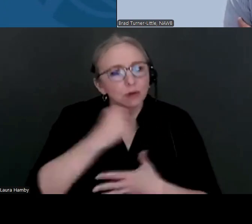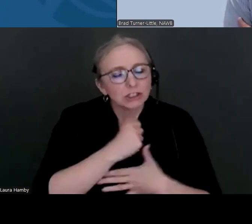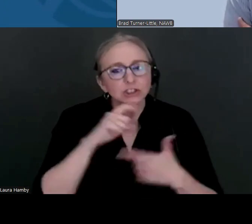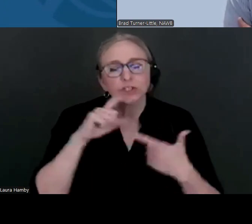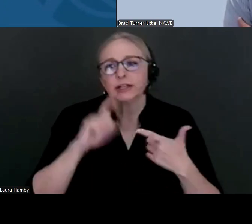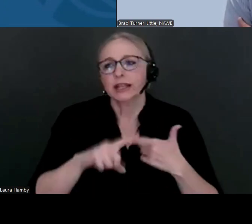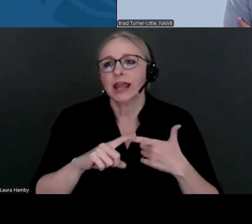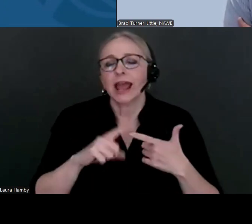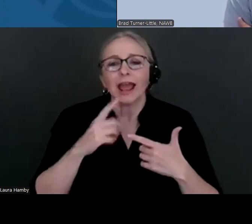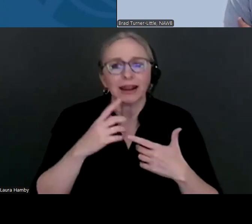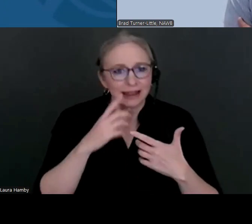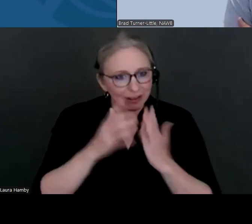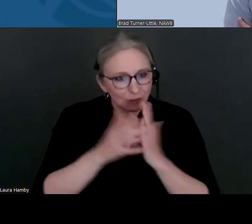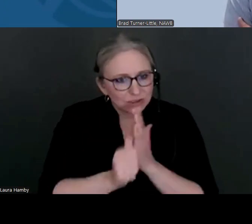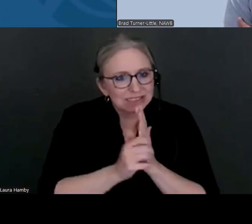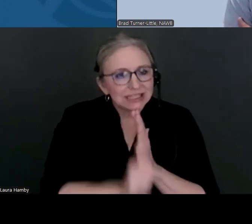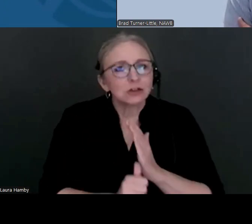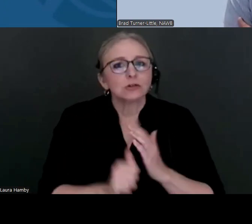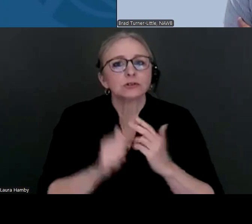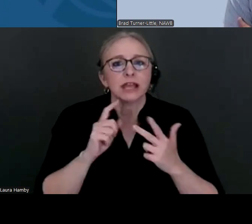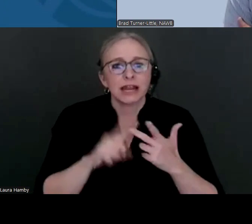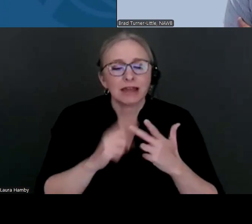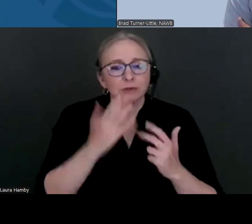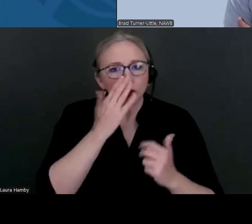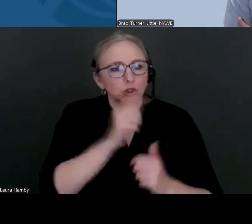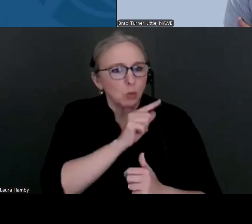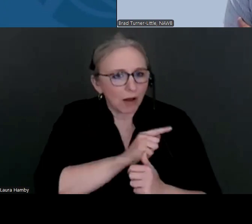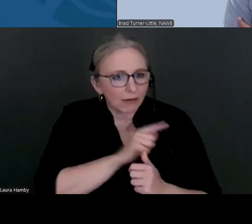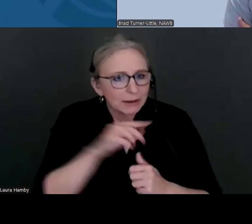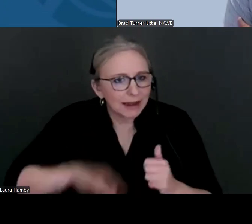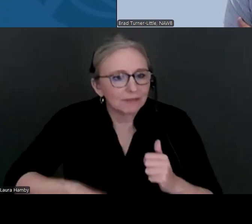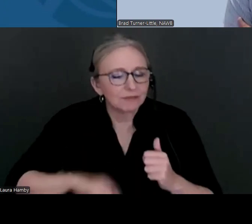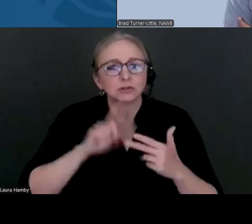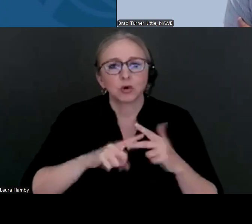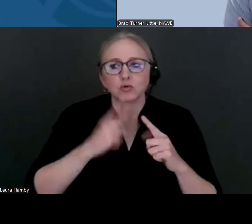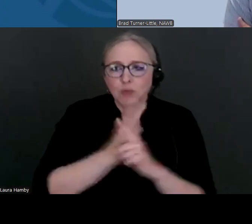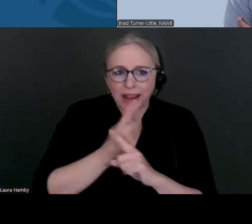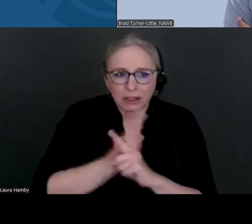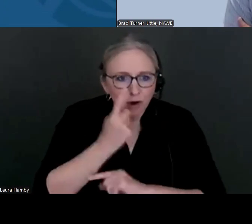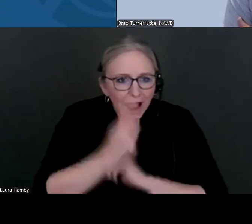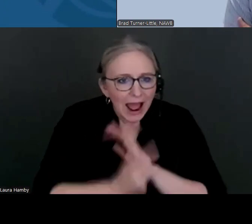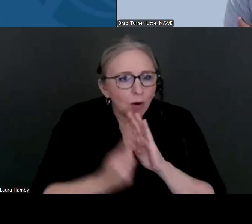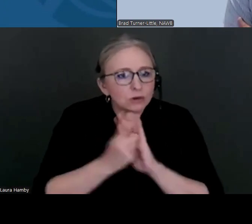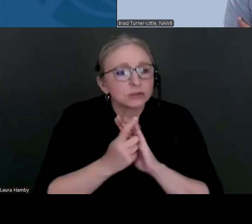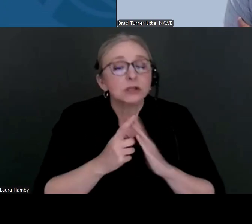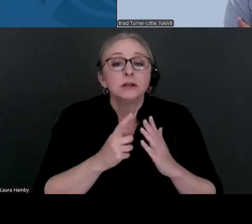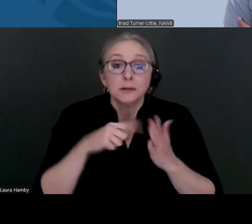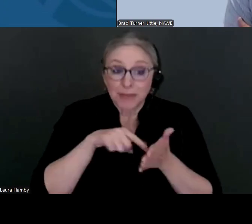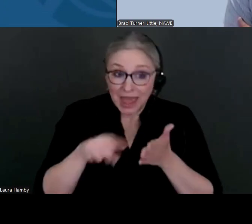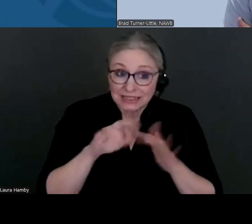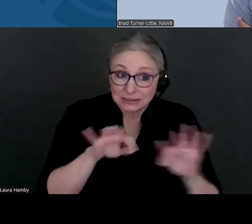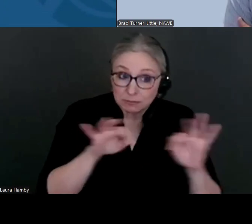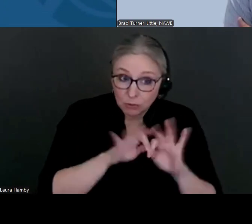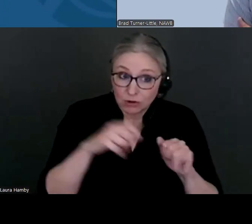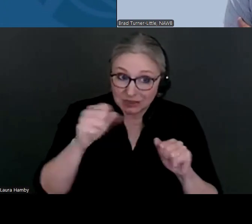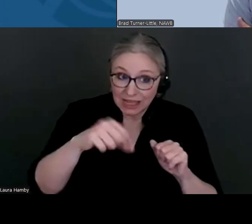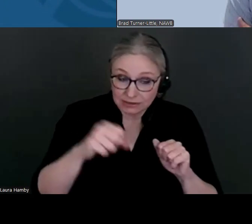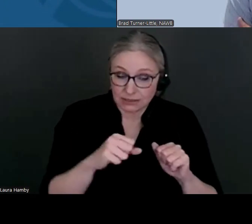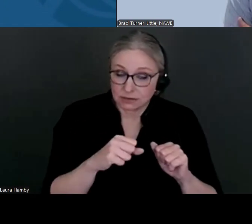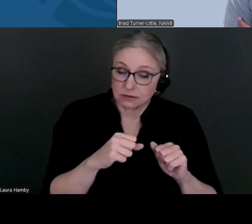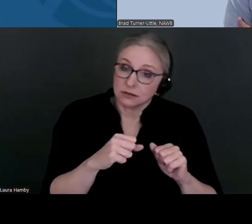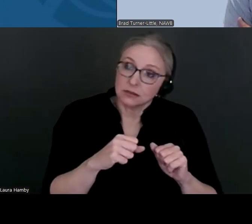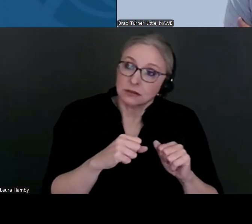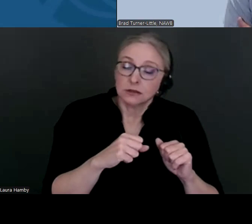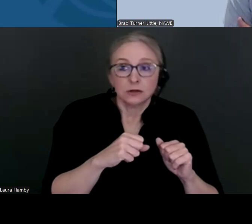and getting those skills and having quality benefits or regular hours. So I understand that pay is a key one, and that's one that's really